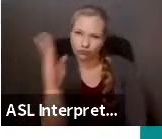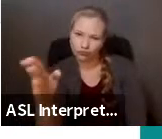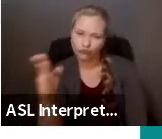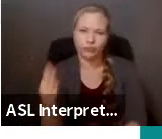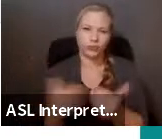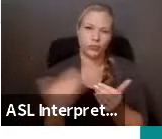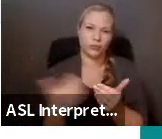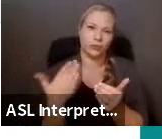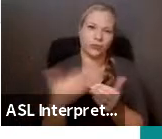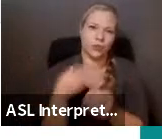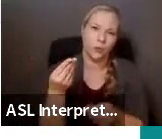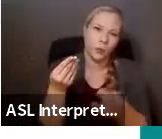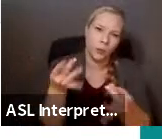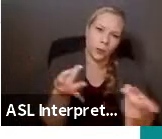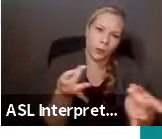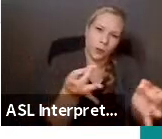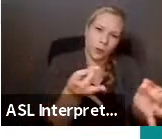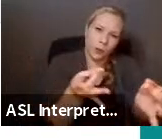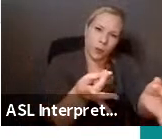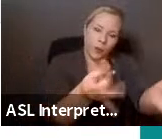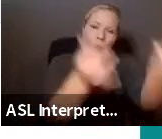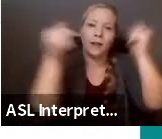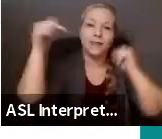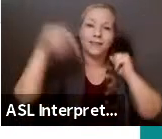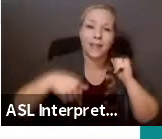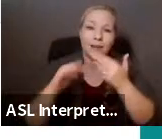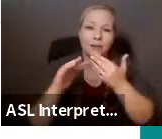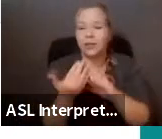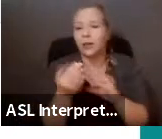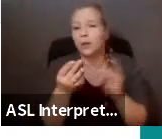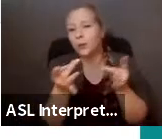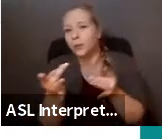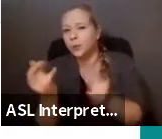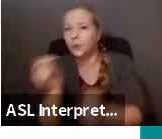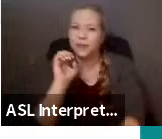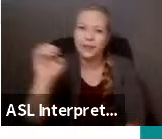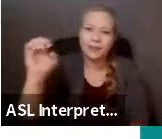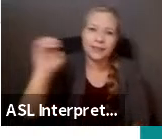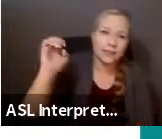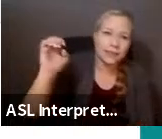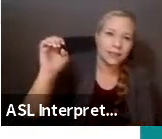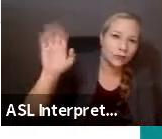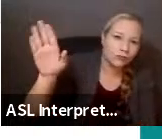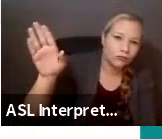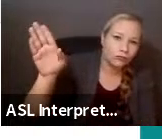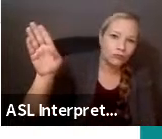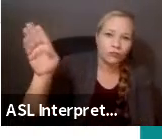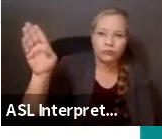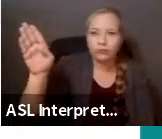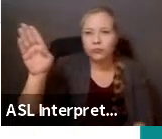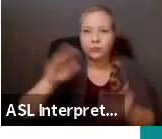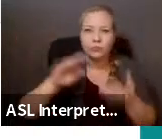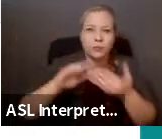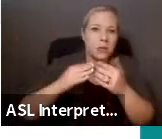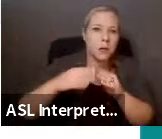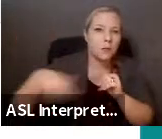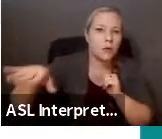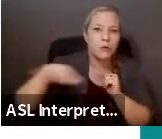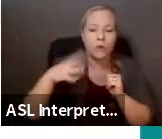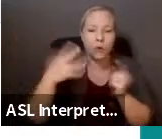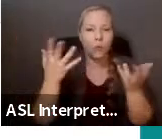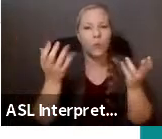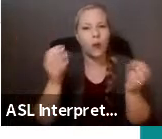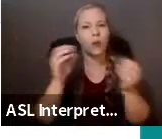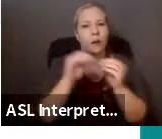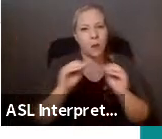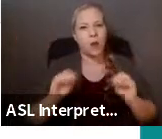or over onto the east side and the neighborhoods further east. We want there to be continuity. We want it to be